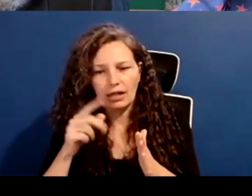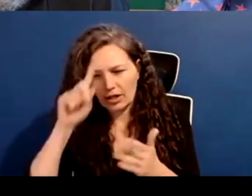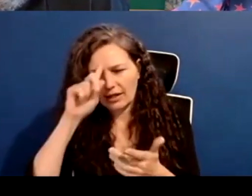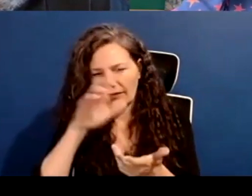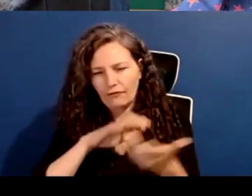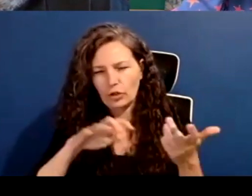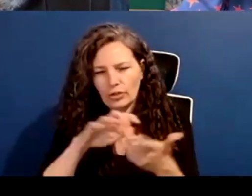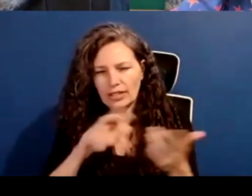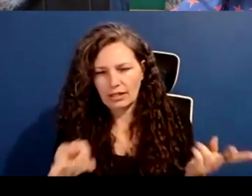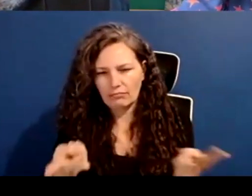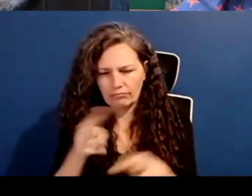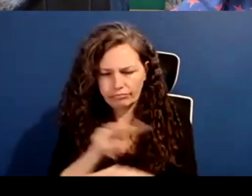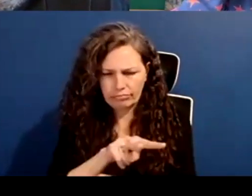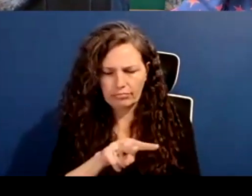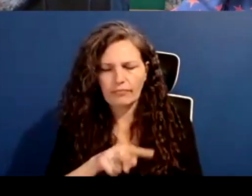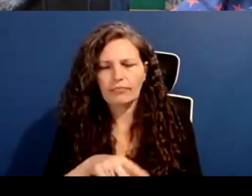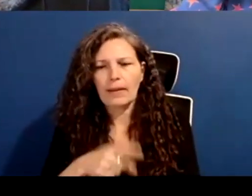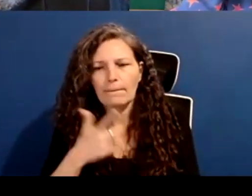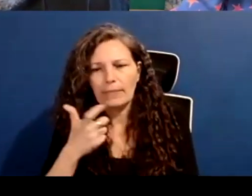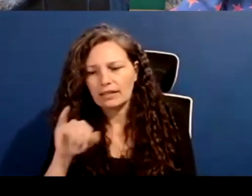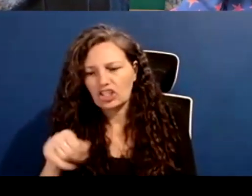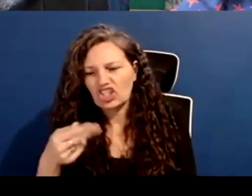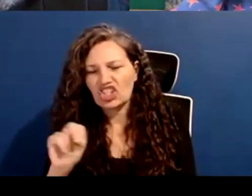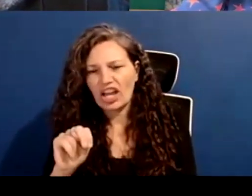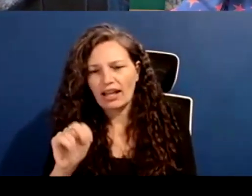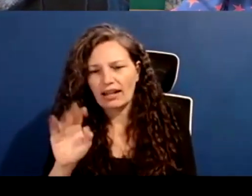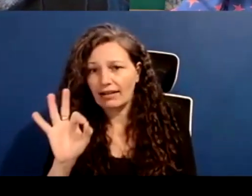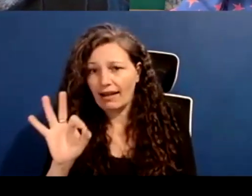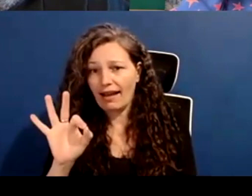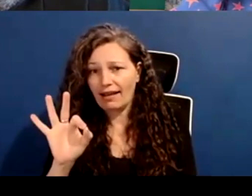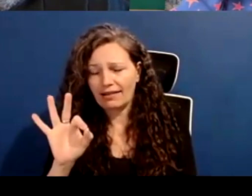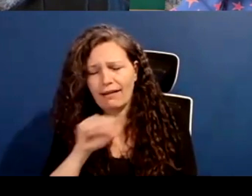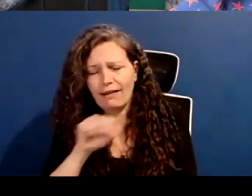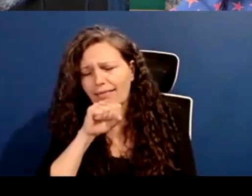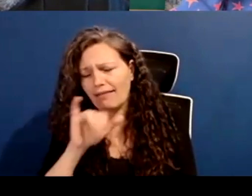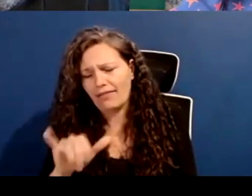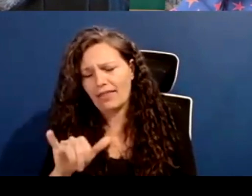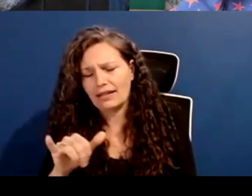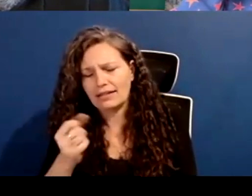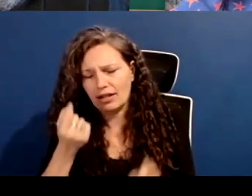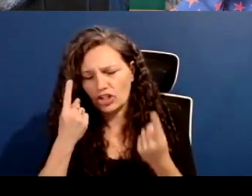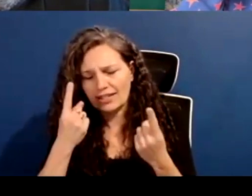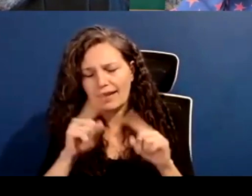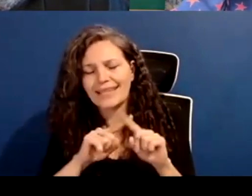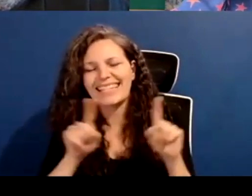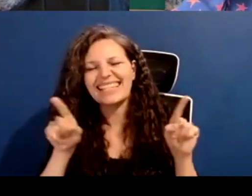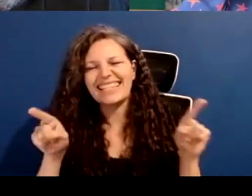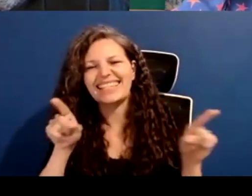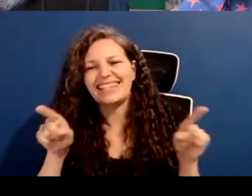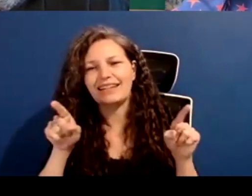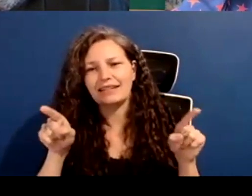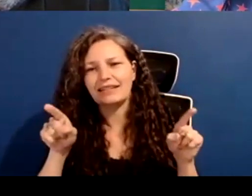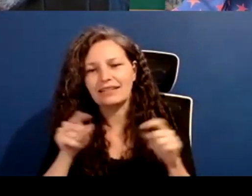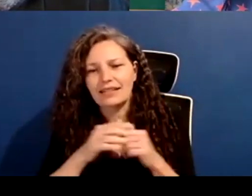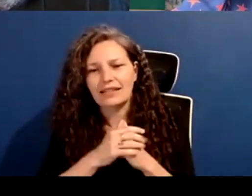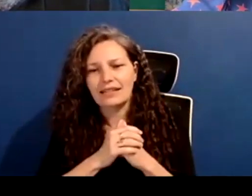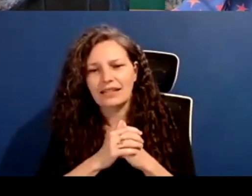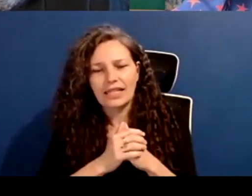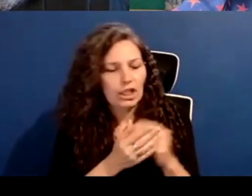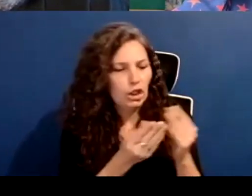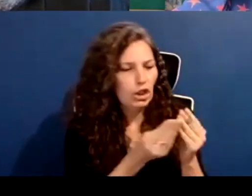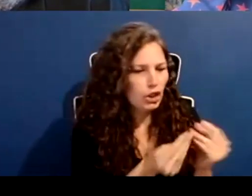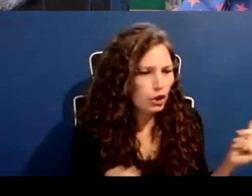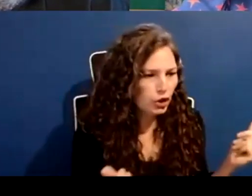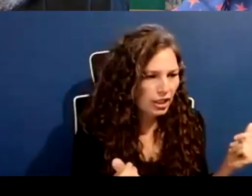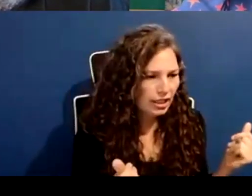John 9, because those are very distinct, that the curing actually produces more social problems for